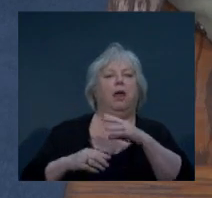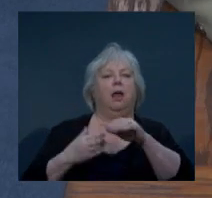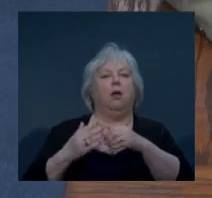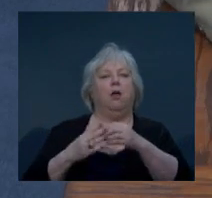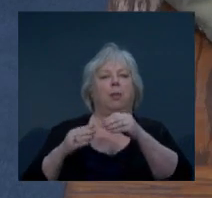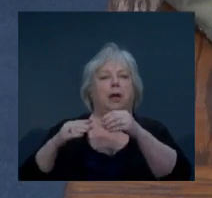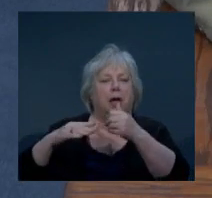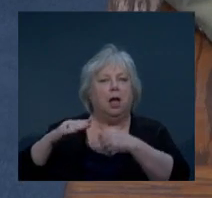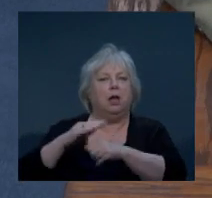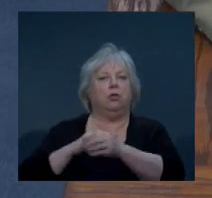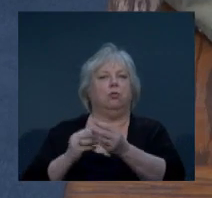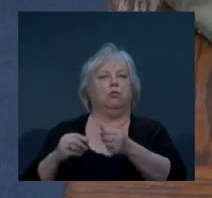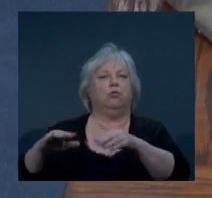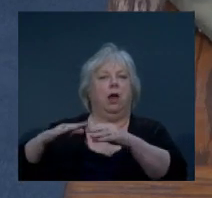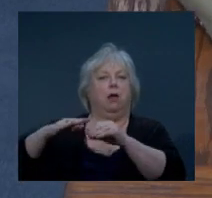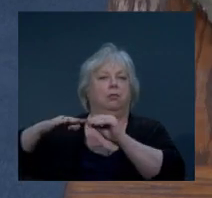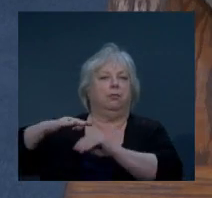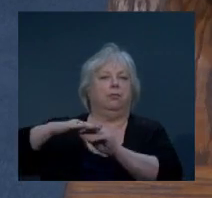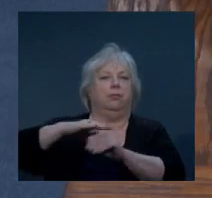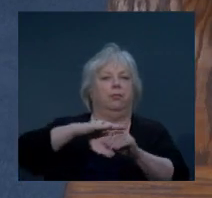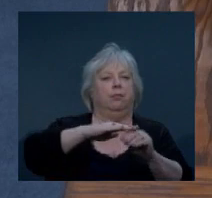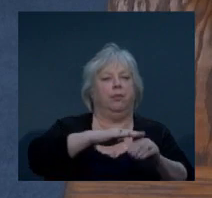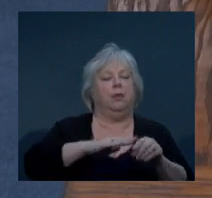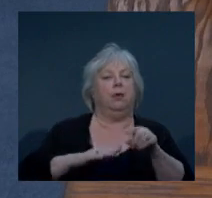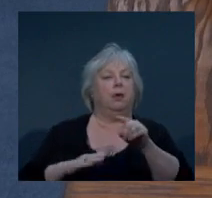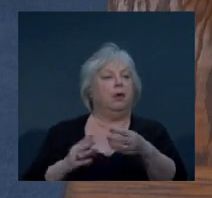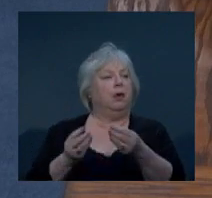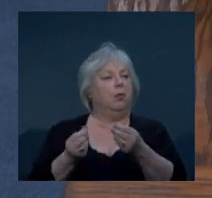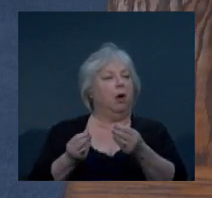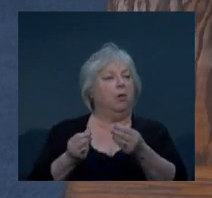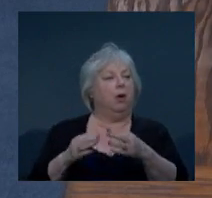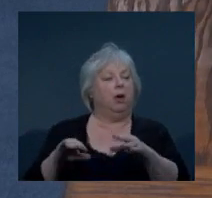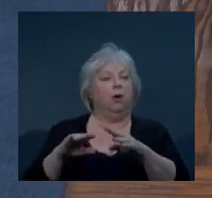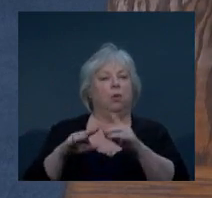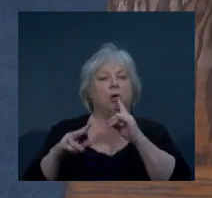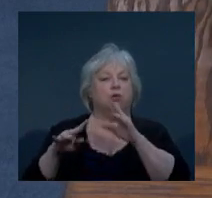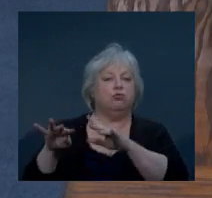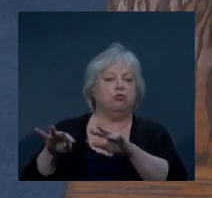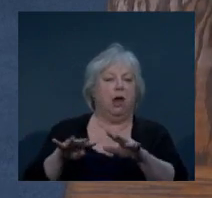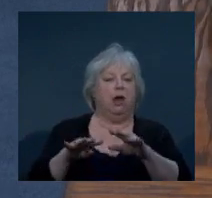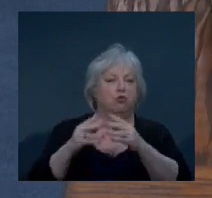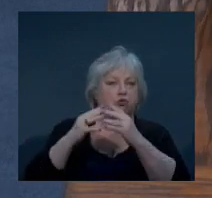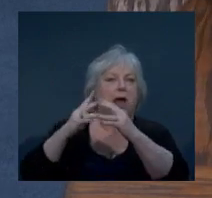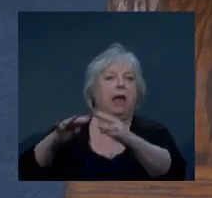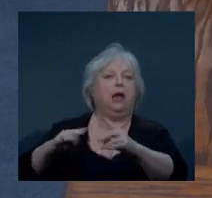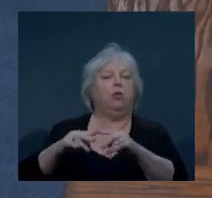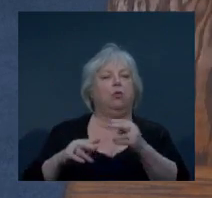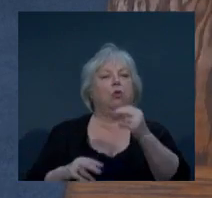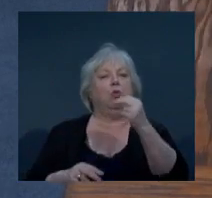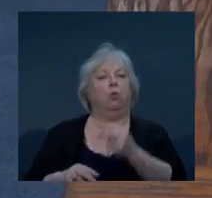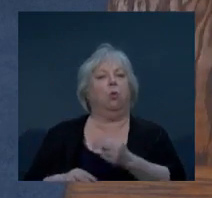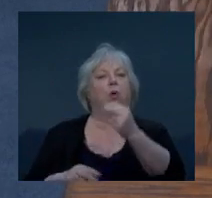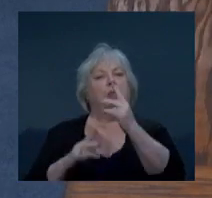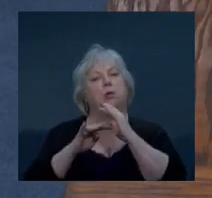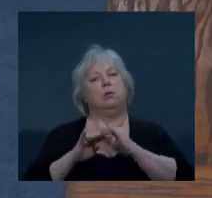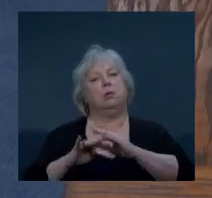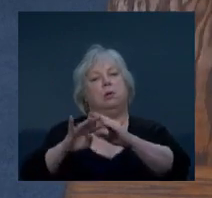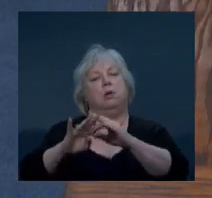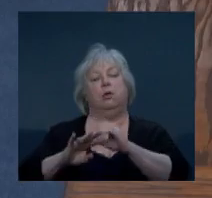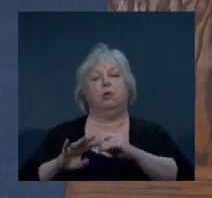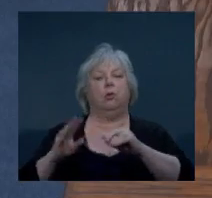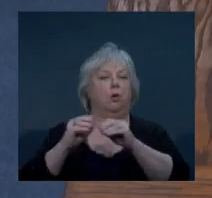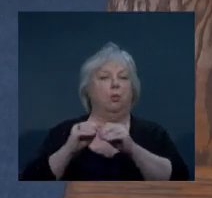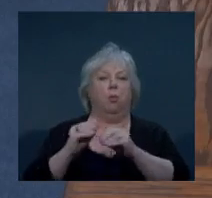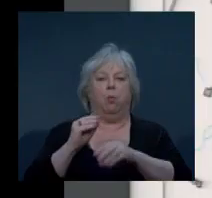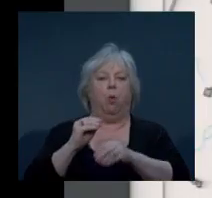be installed underground. This property will drain to the north. There won't be any additional water